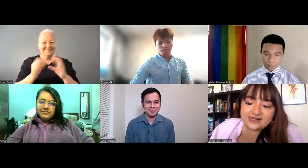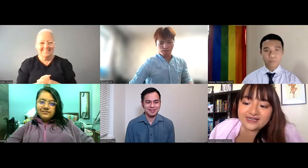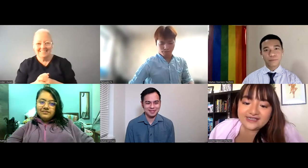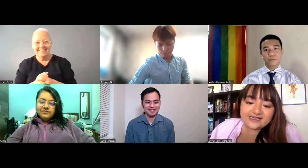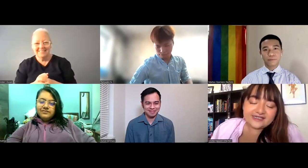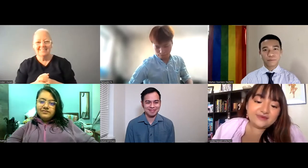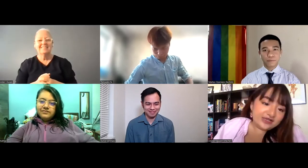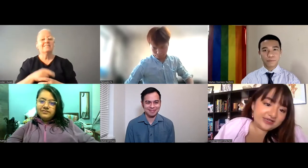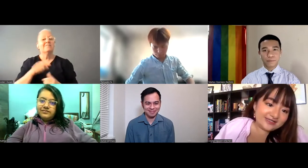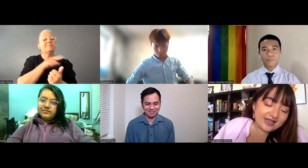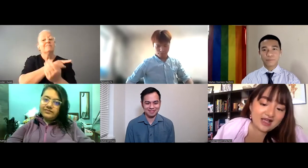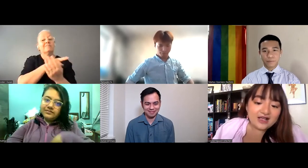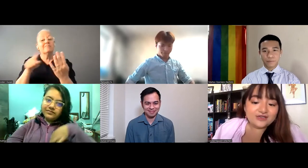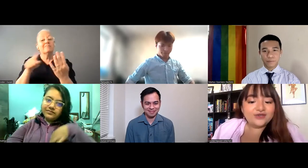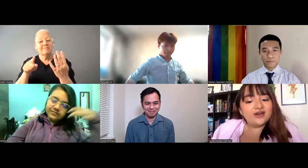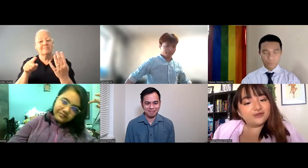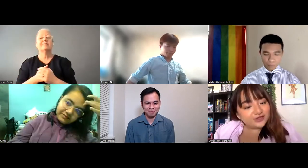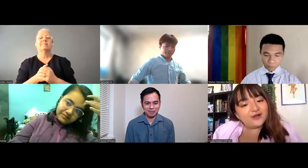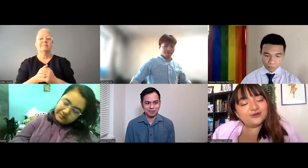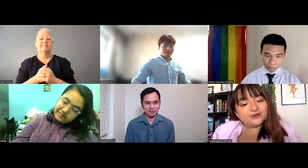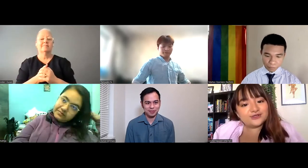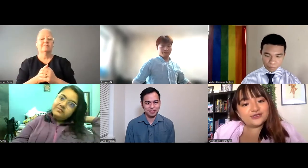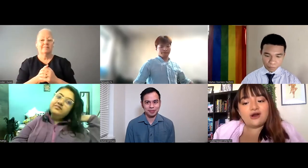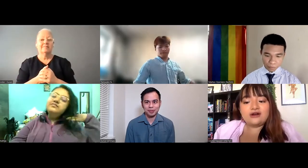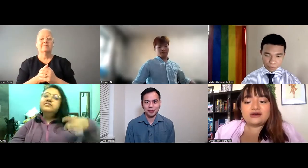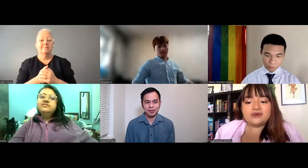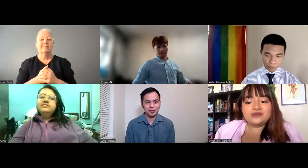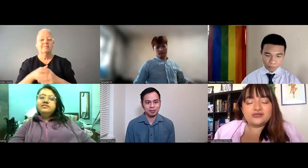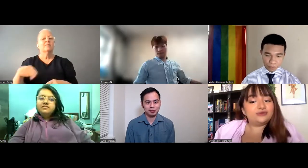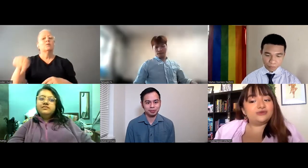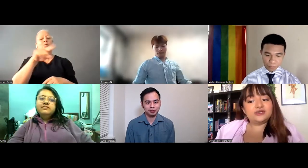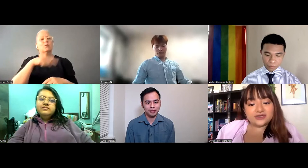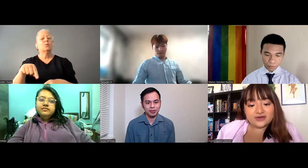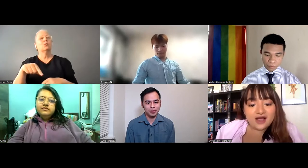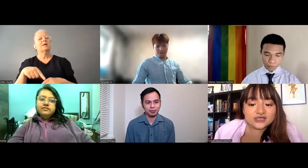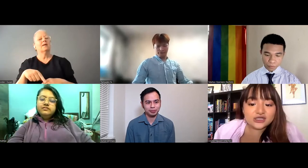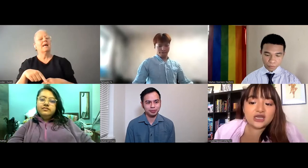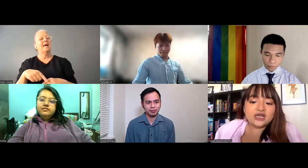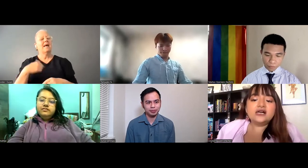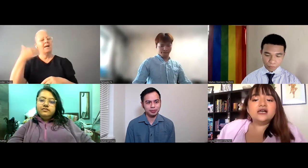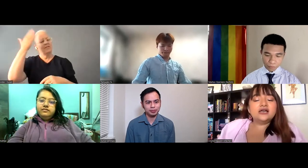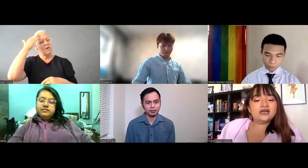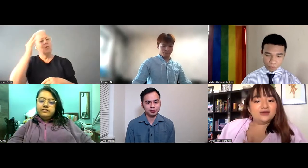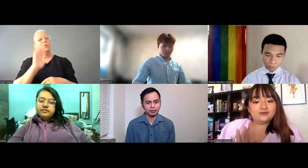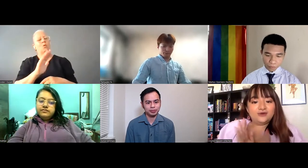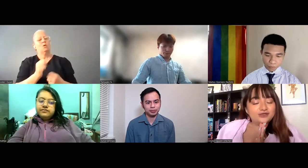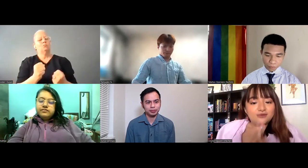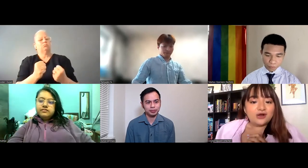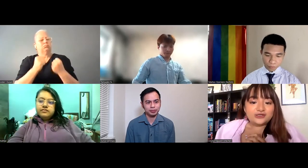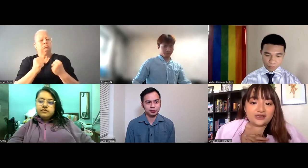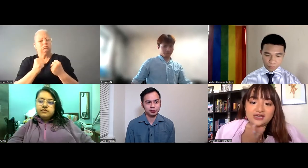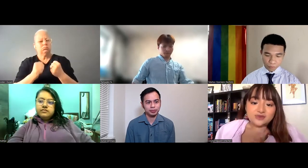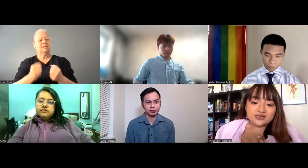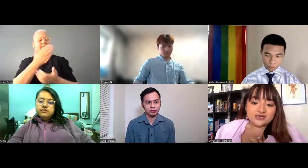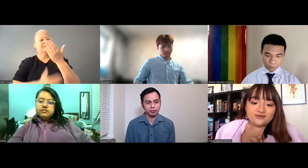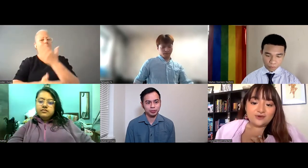Surya, and Timurlin, we have really felt your strong commitment to disability rights agenda, and we want to applaud